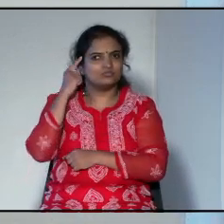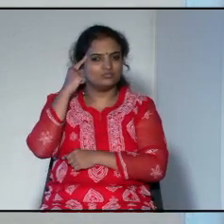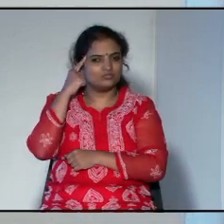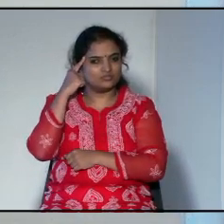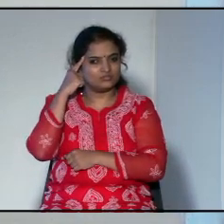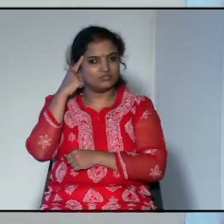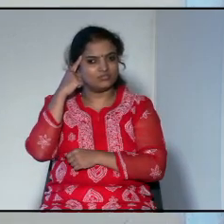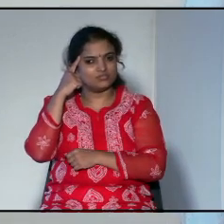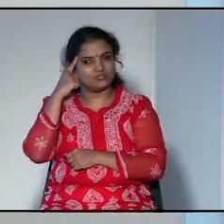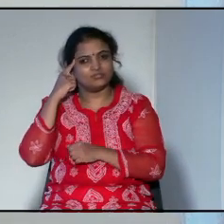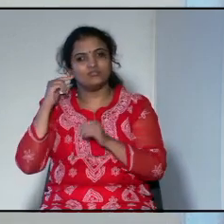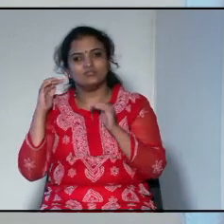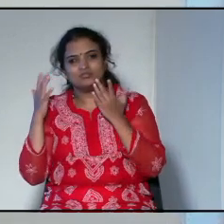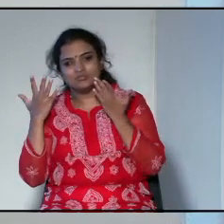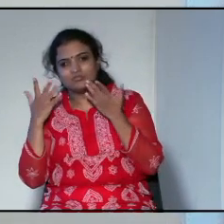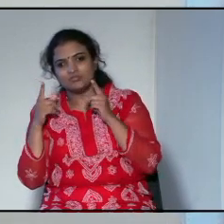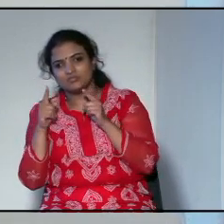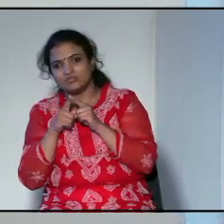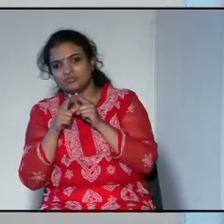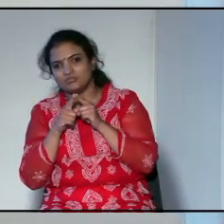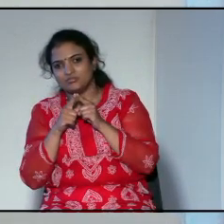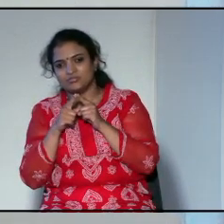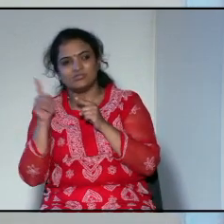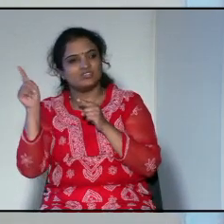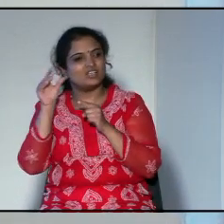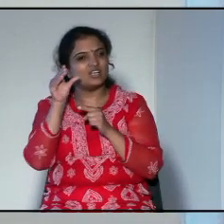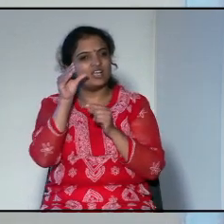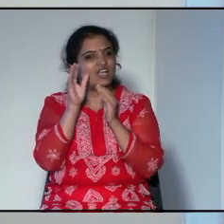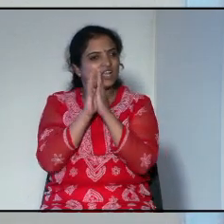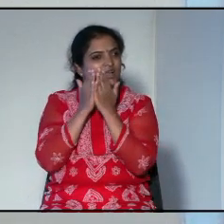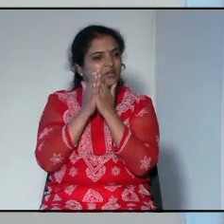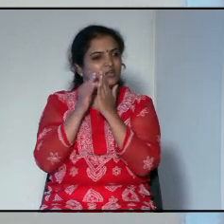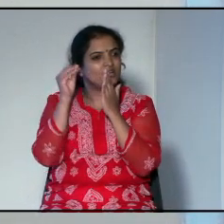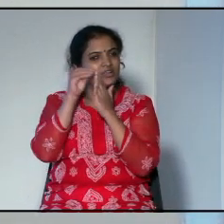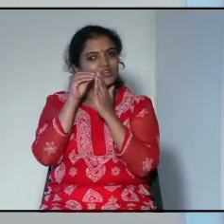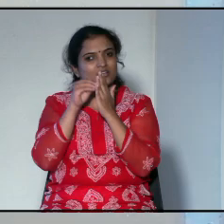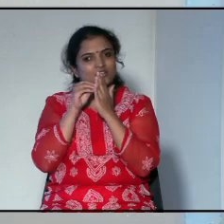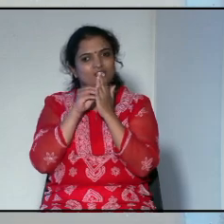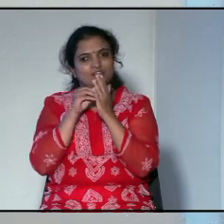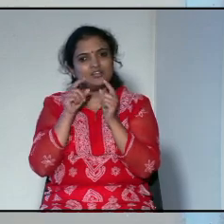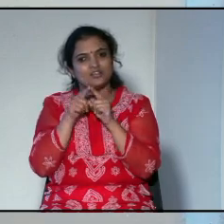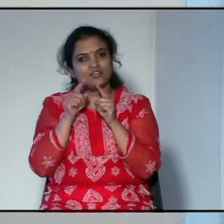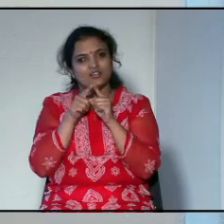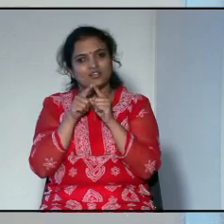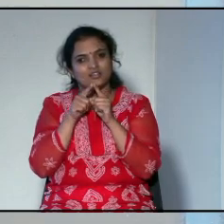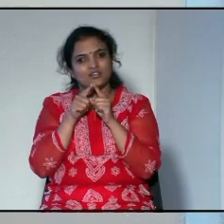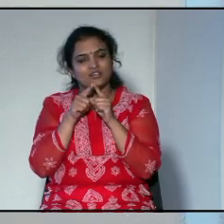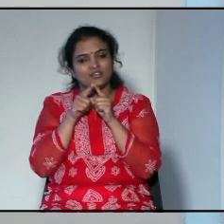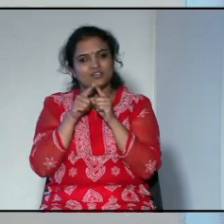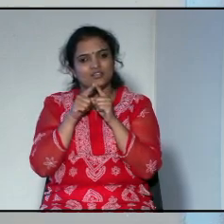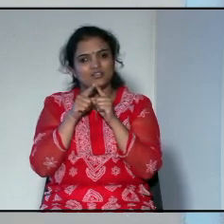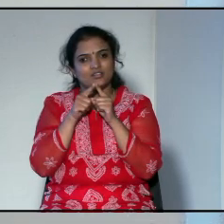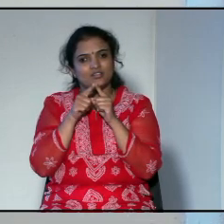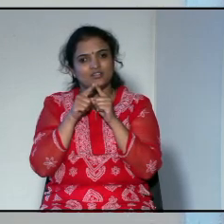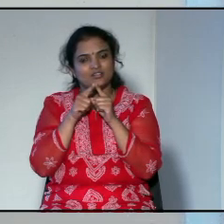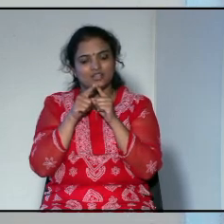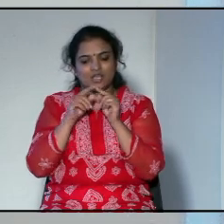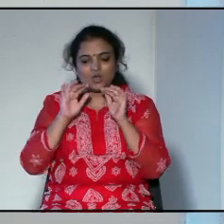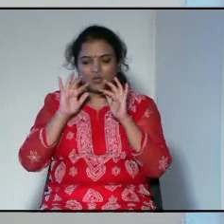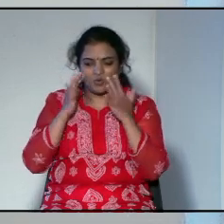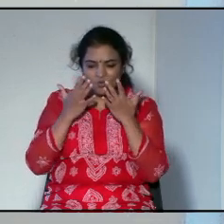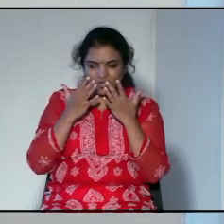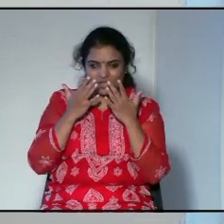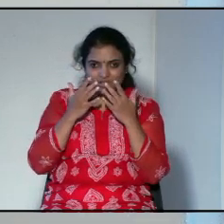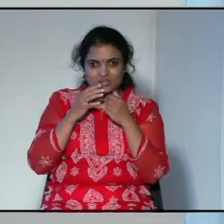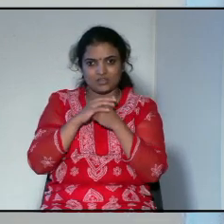there was anything in her diaries about why she took so much to the wax threads technique.